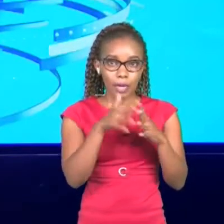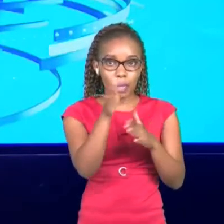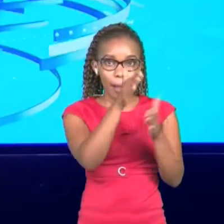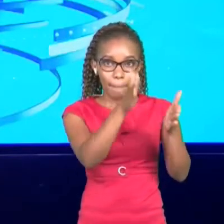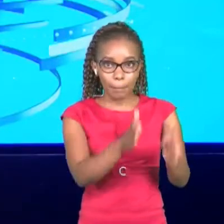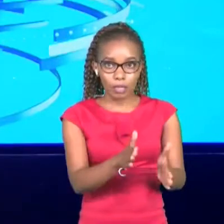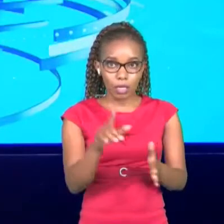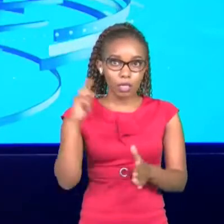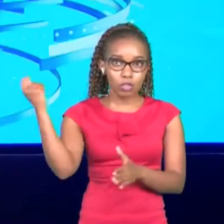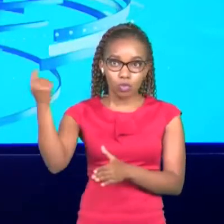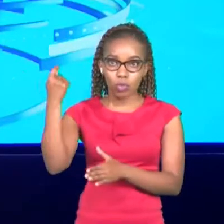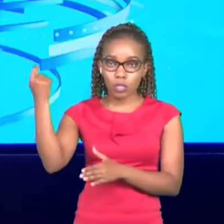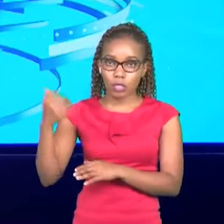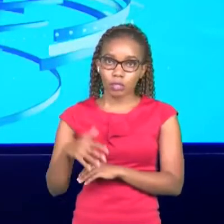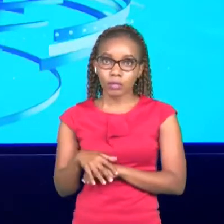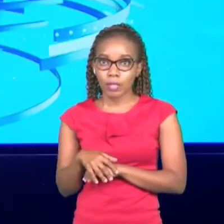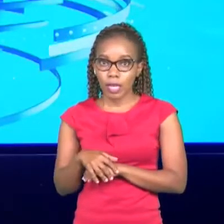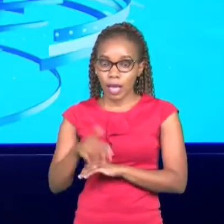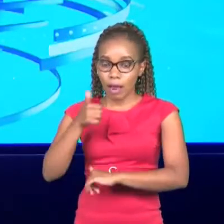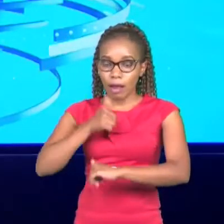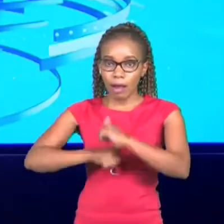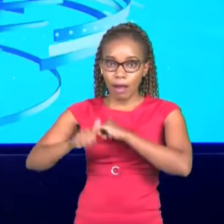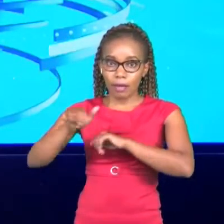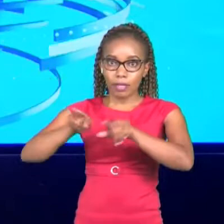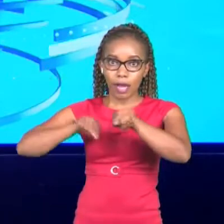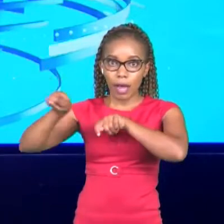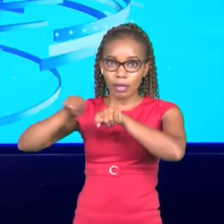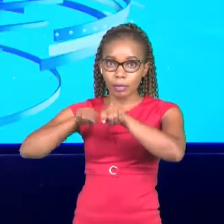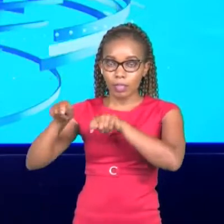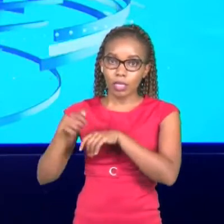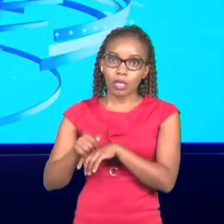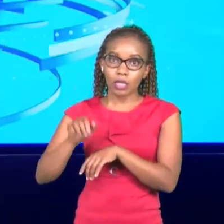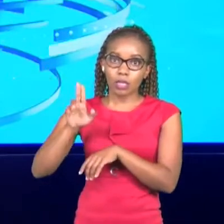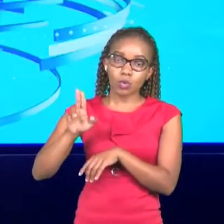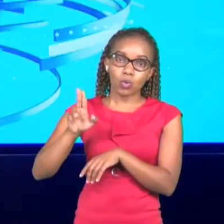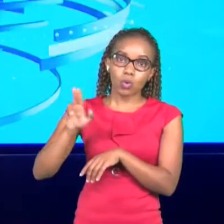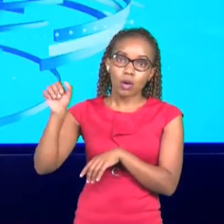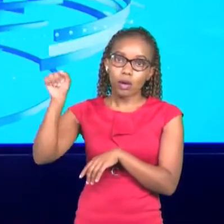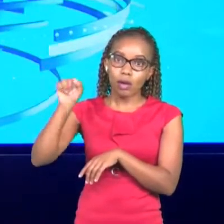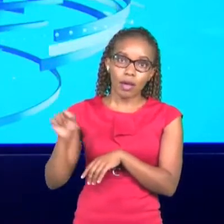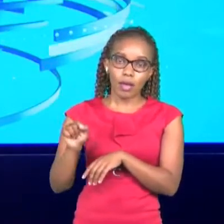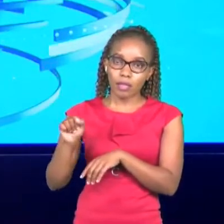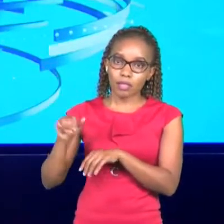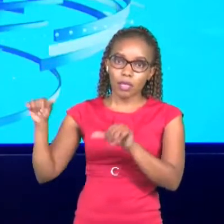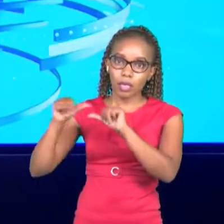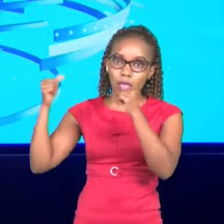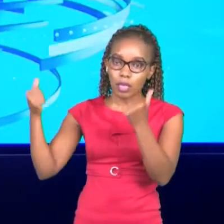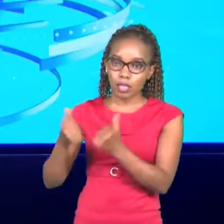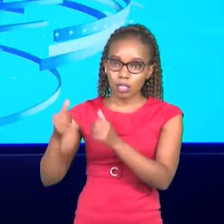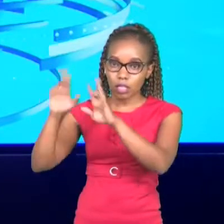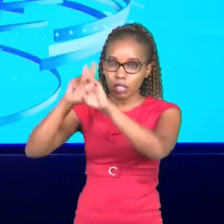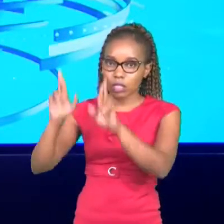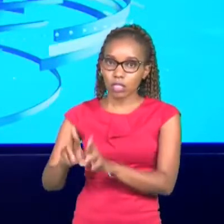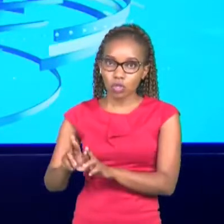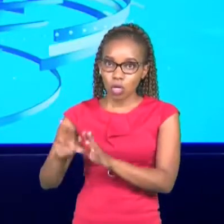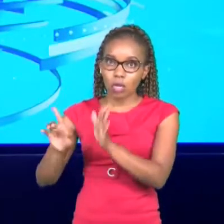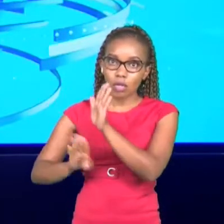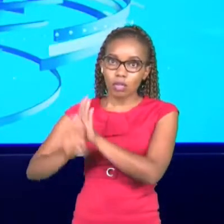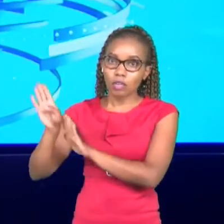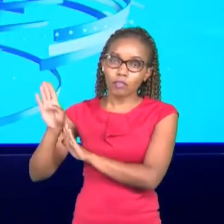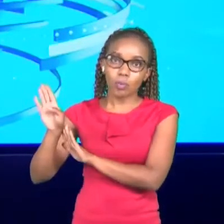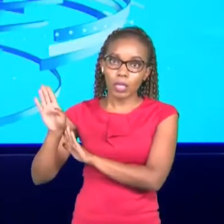Kyle Makata, and Acting Administrator of the U.S. Agency for International Development, also known as USAID, John